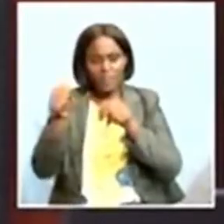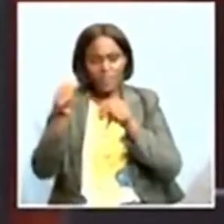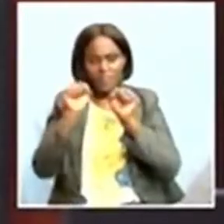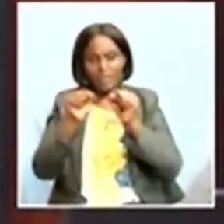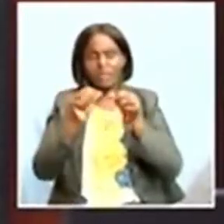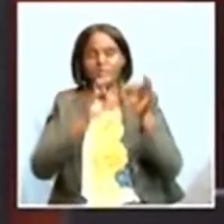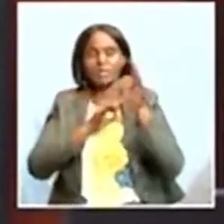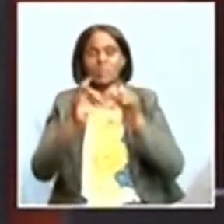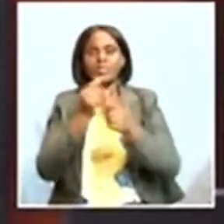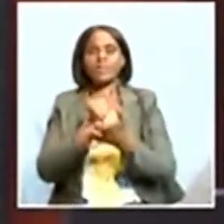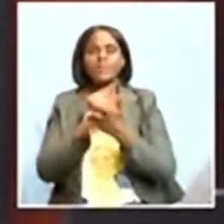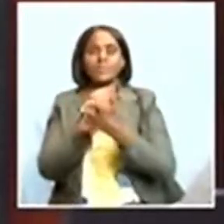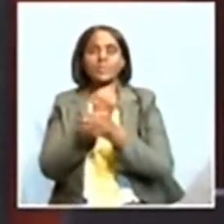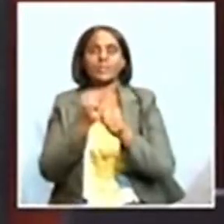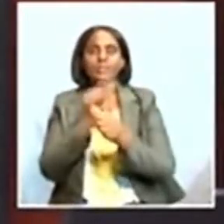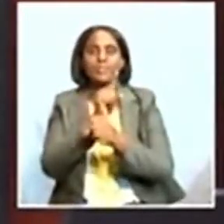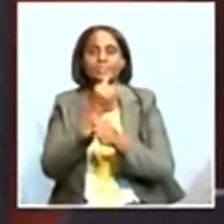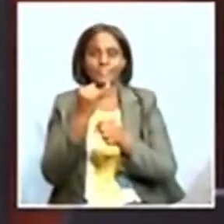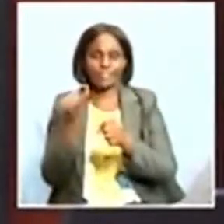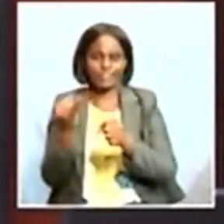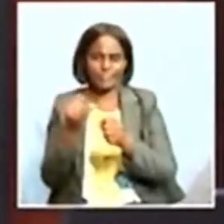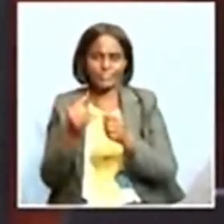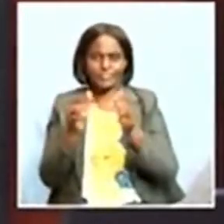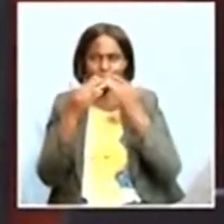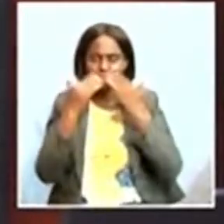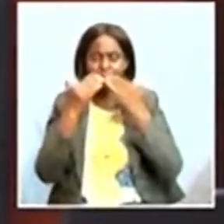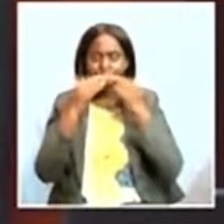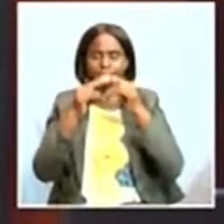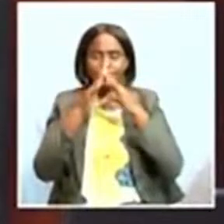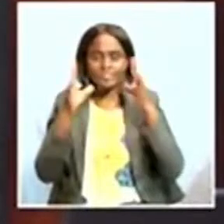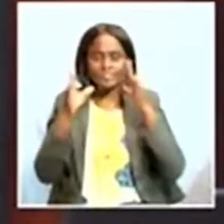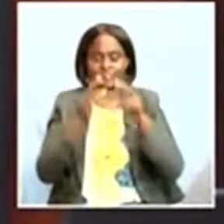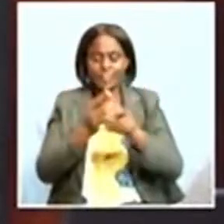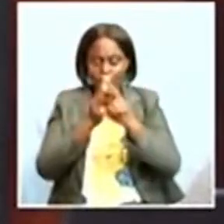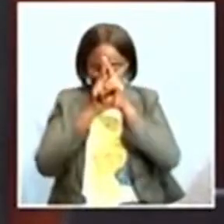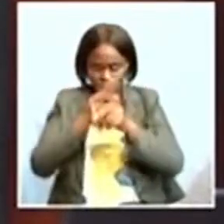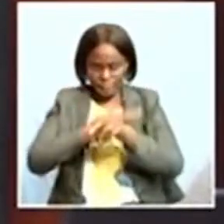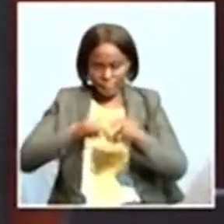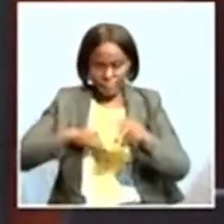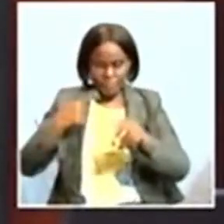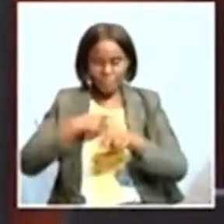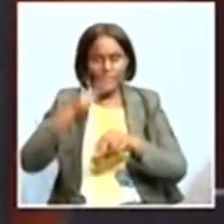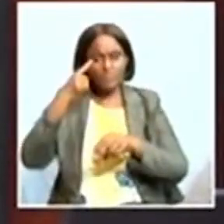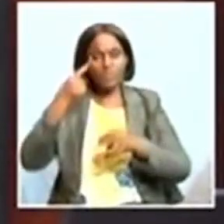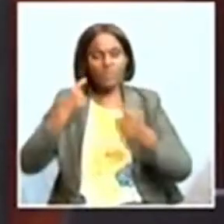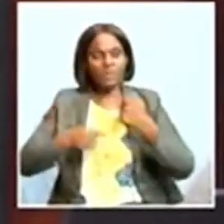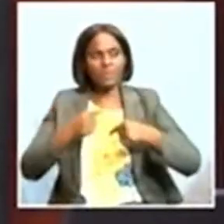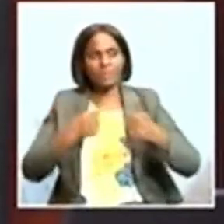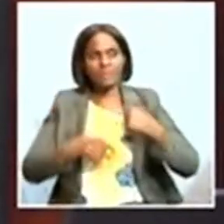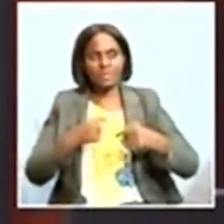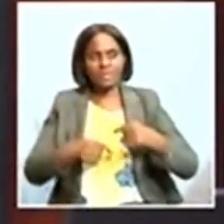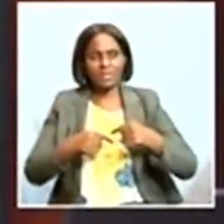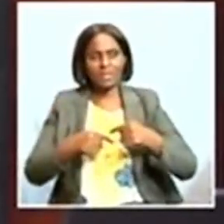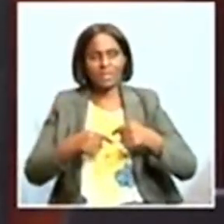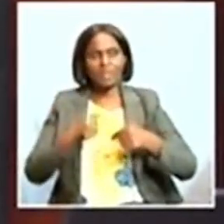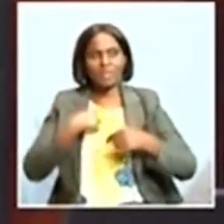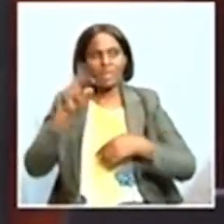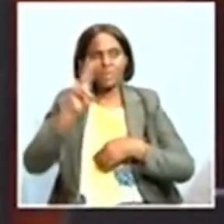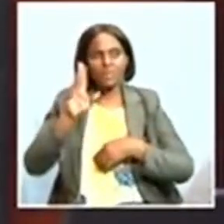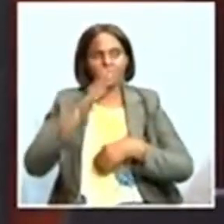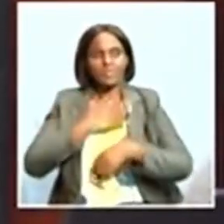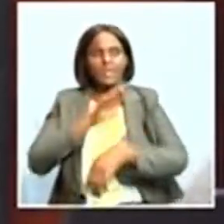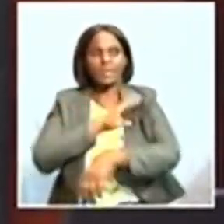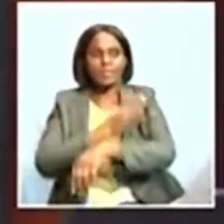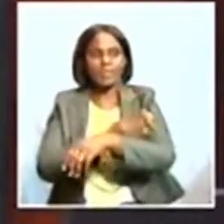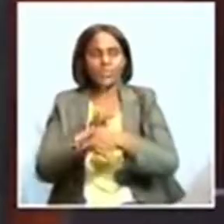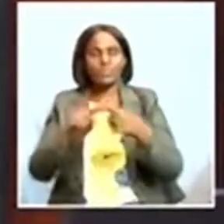to address that issue. Thank you very much. Honorable Member for Kamfinsa, I will use my